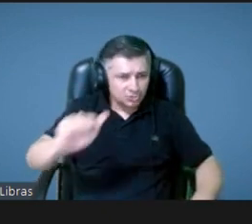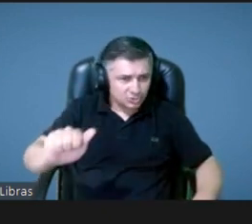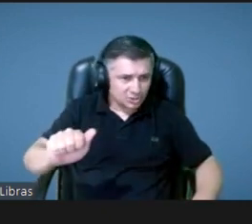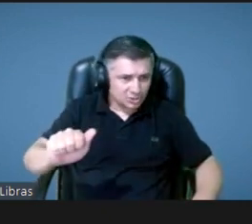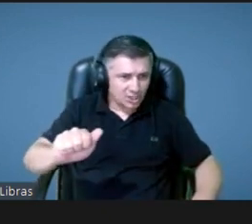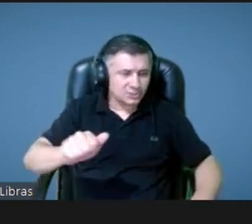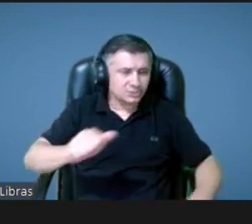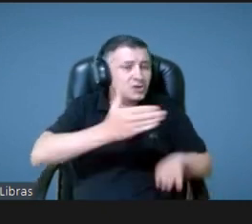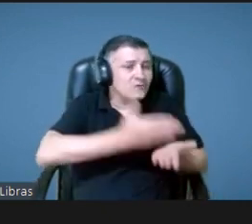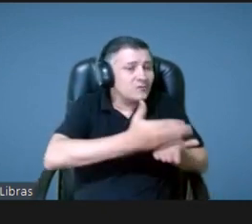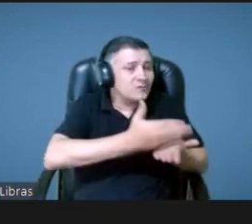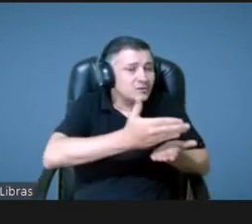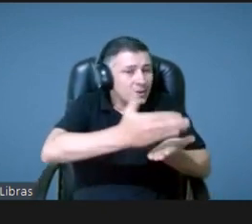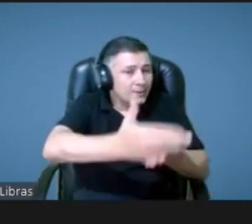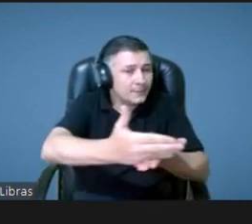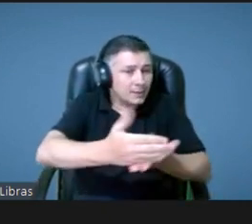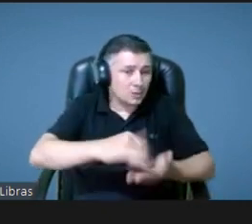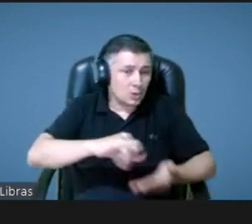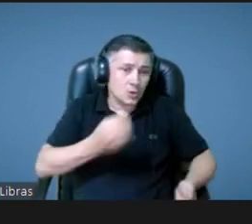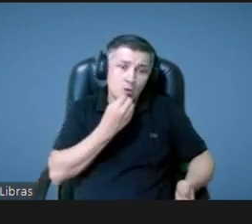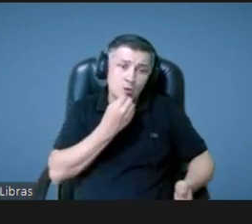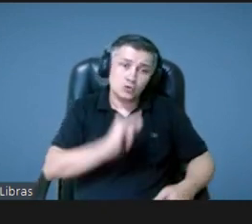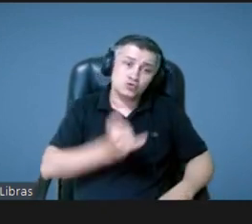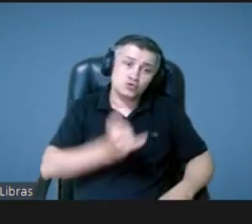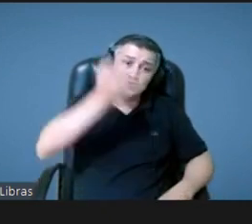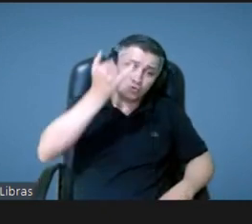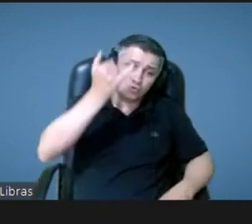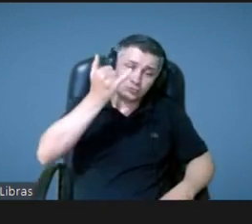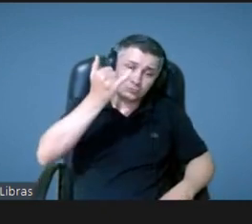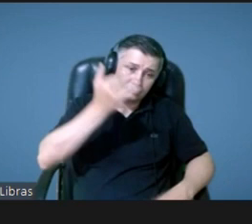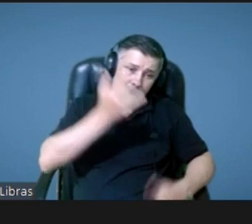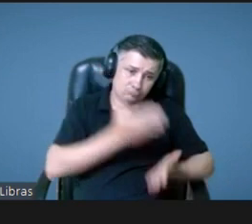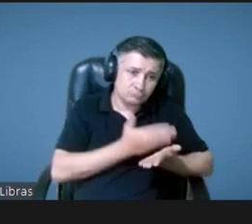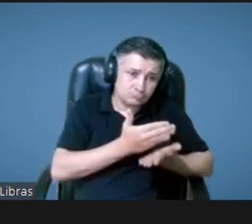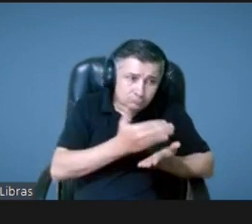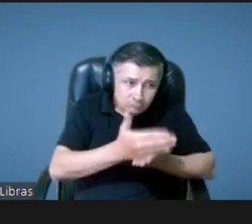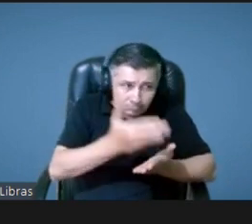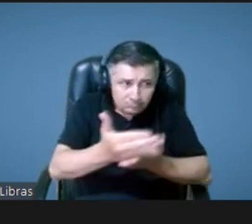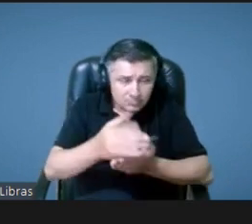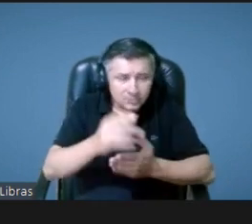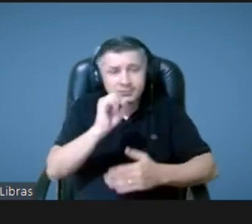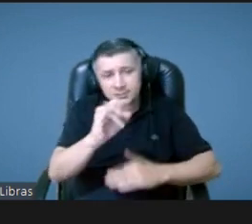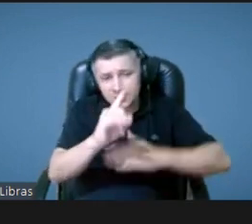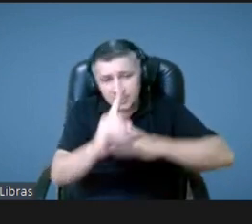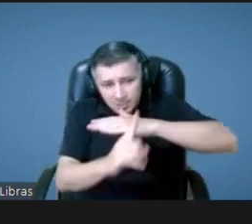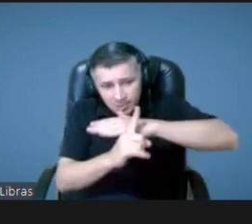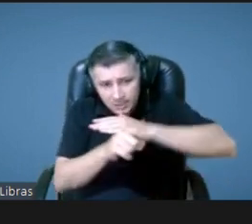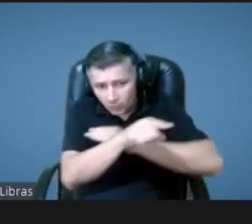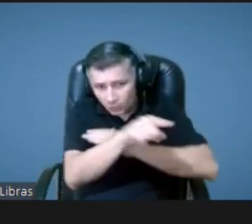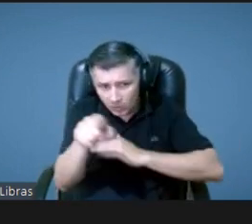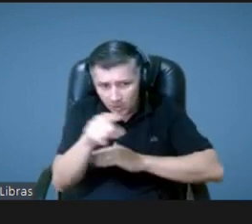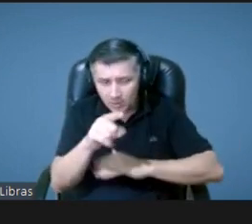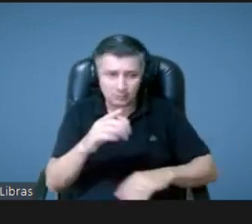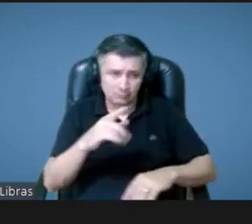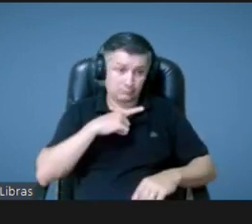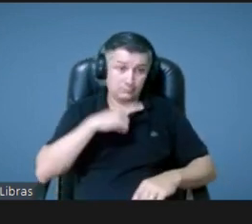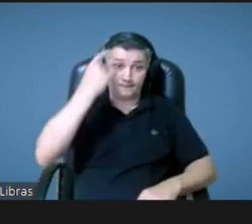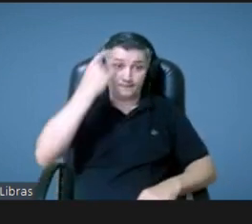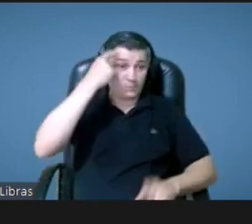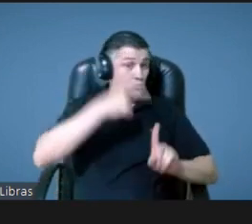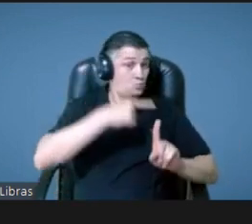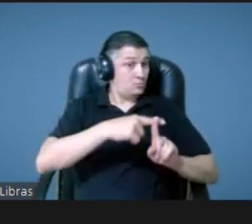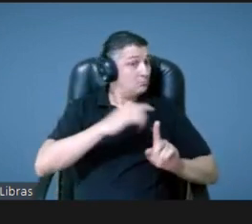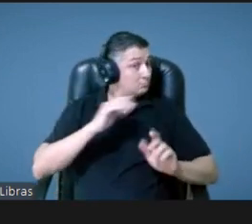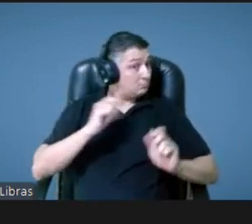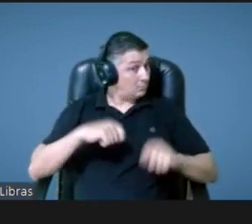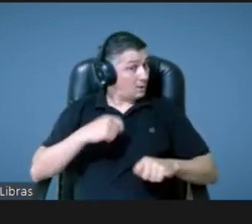rates and the opportunity cost as well. So how do you see that? Are your